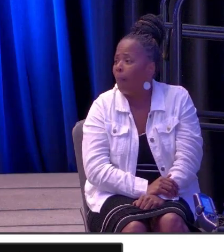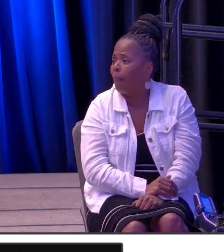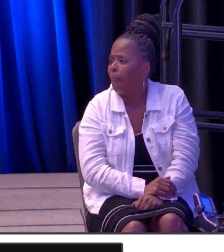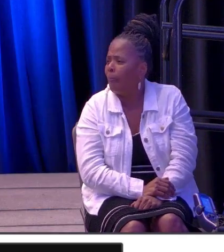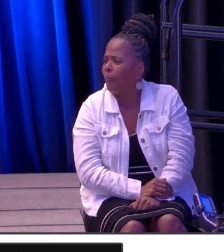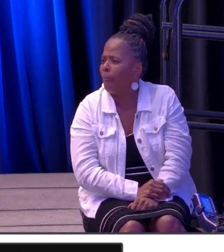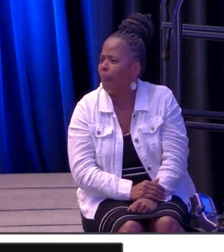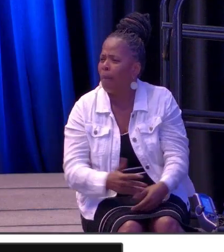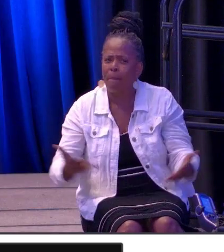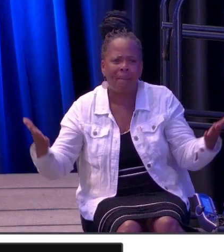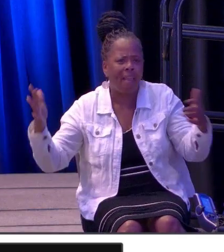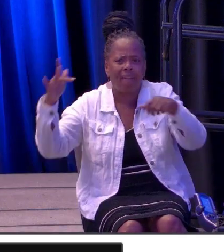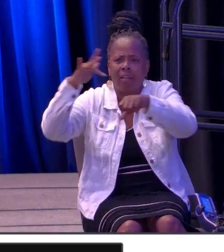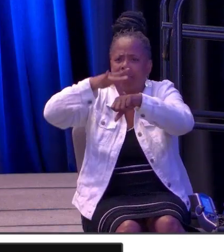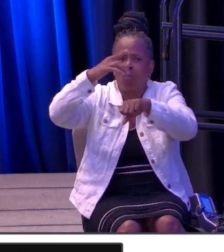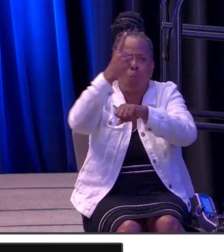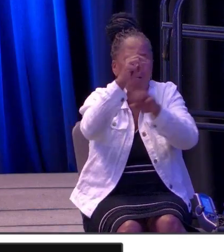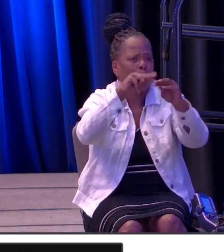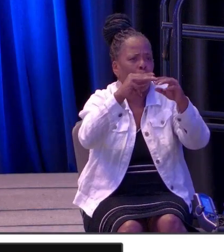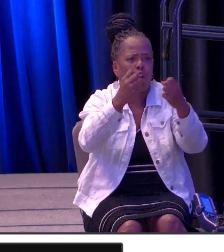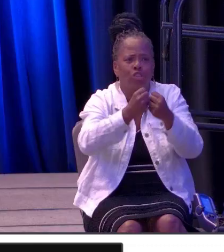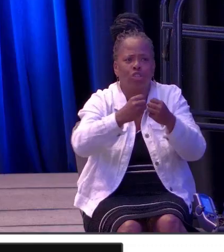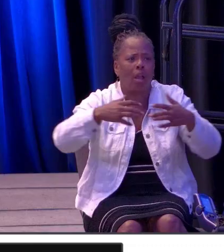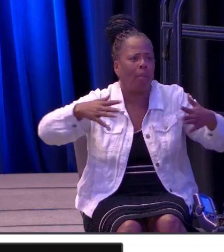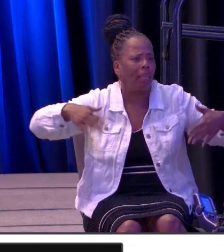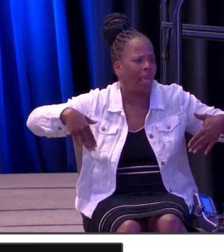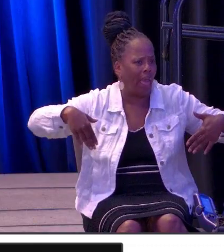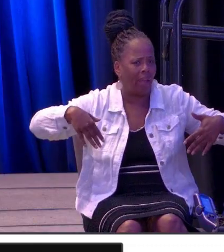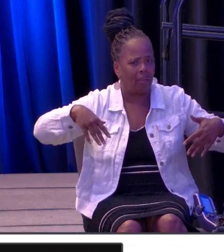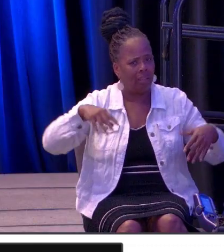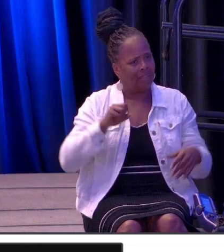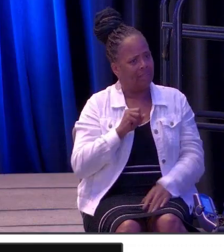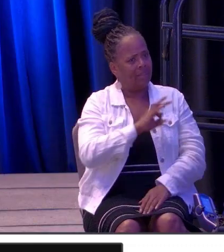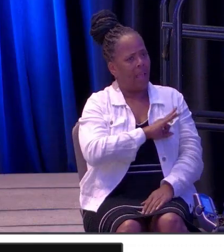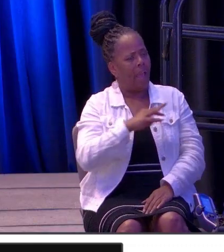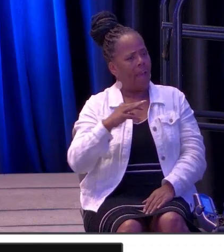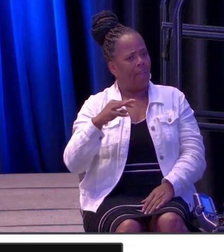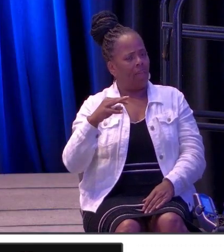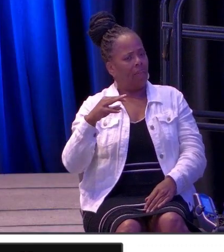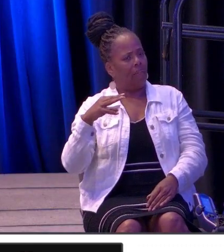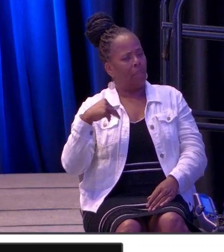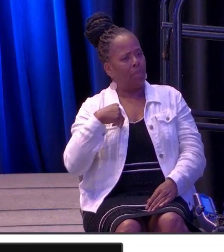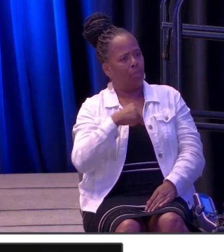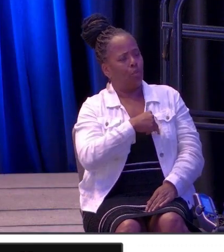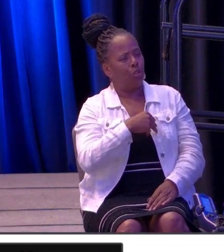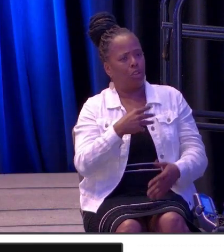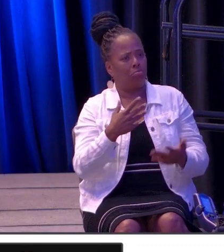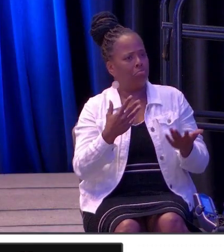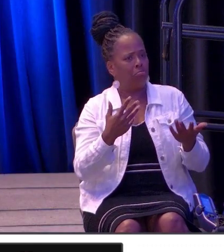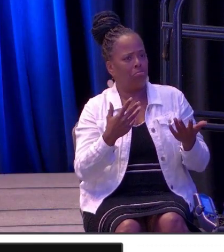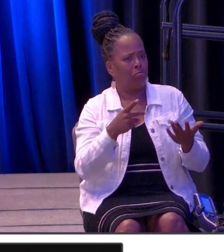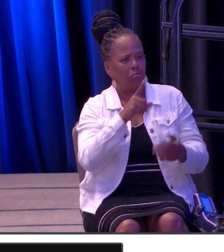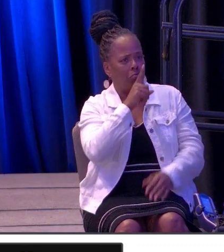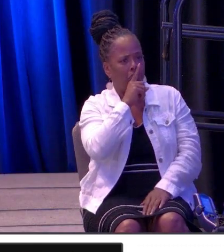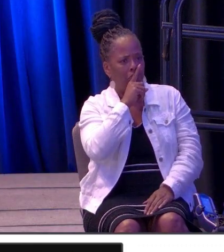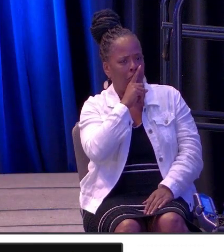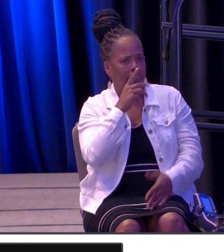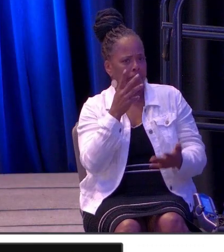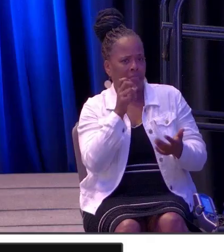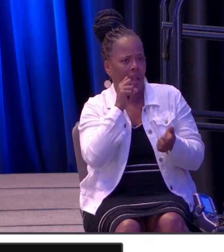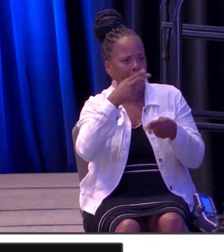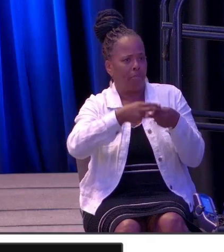I haven't been to one session where that topic has come up. I think the staff members at